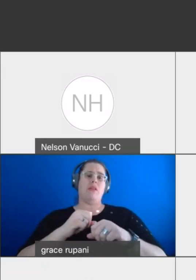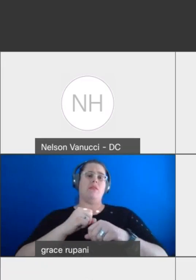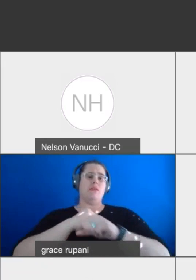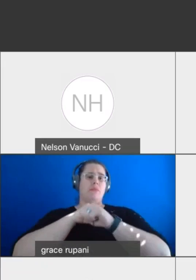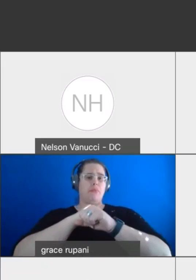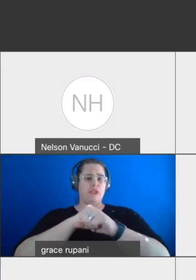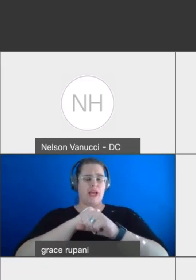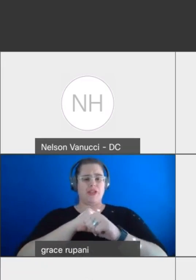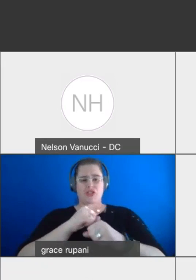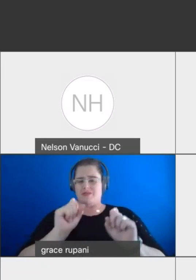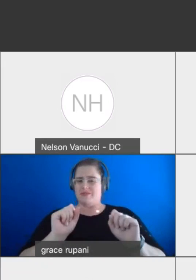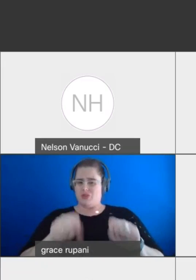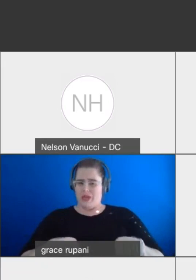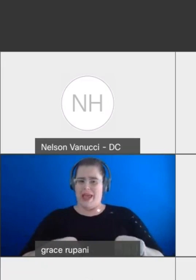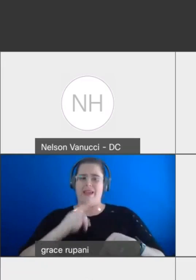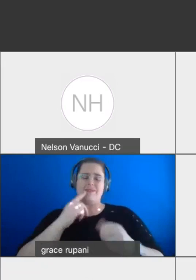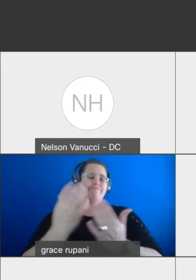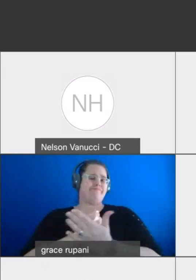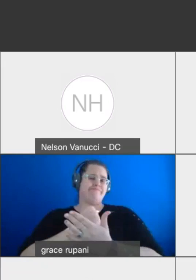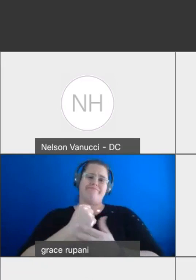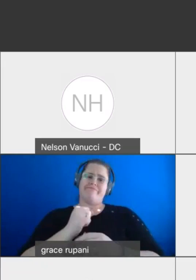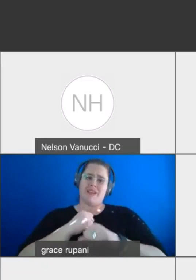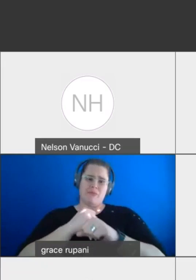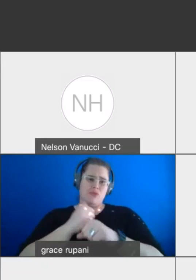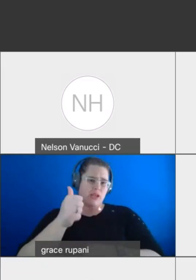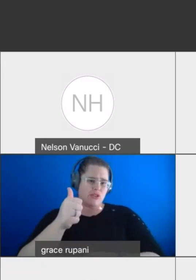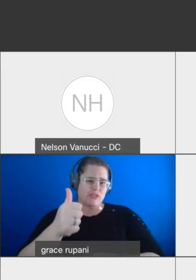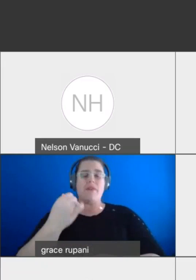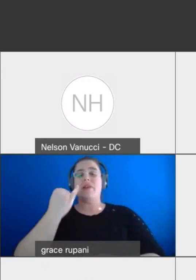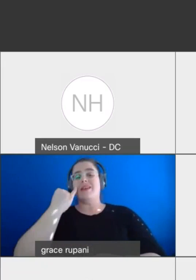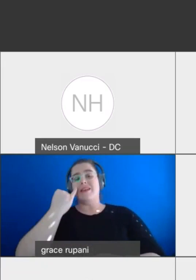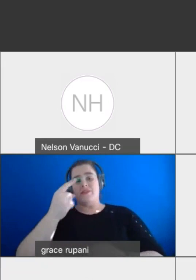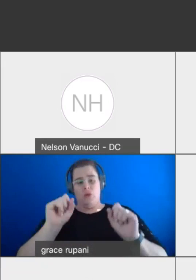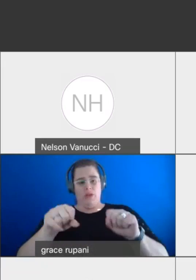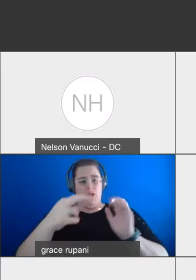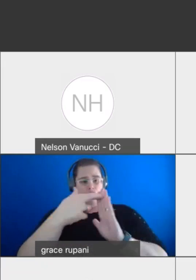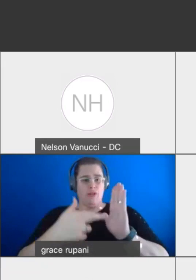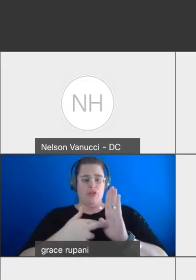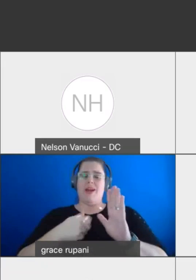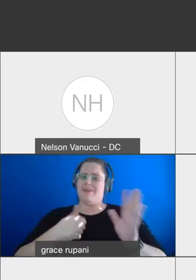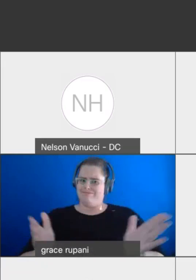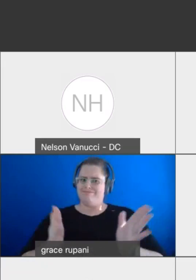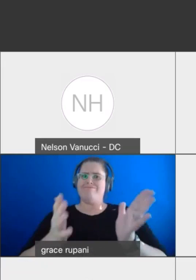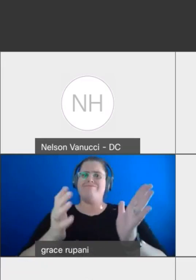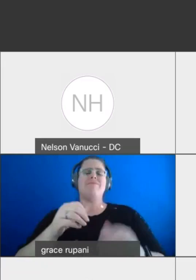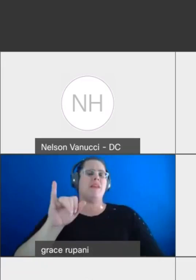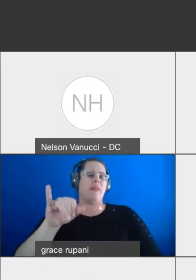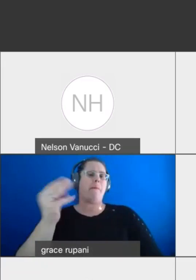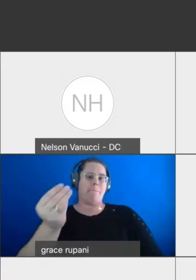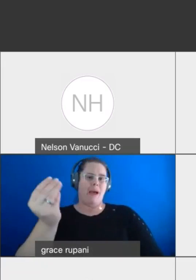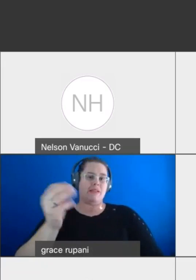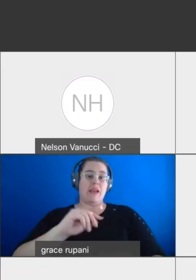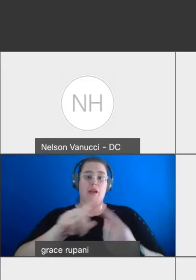the portal is open for people to register, please register. That's one mechanism. Look at all the different